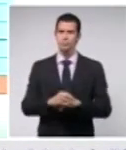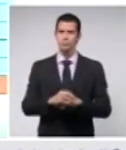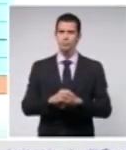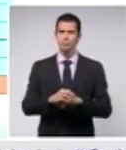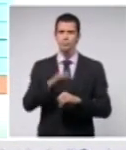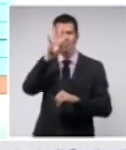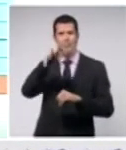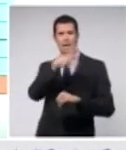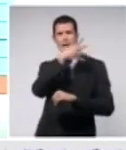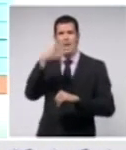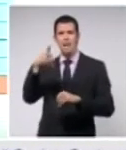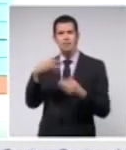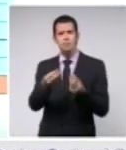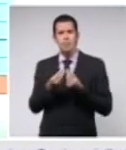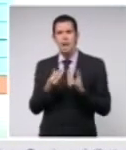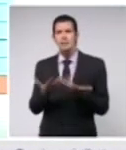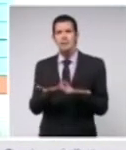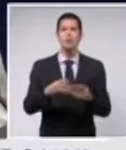15 days.